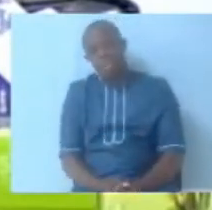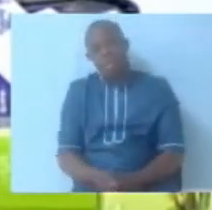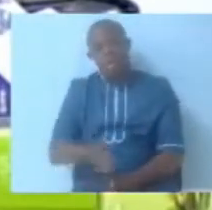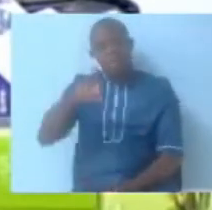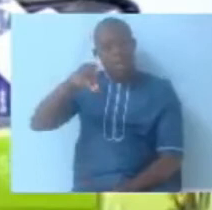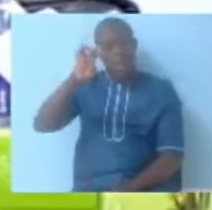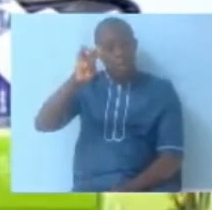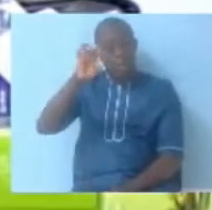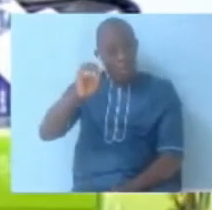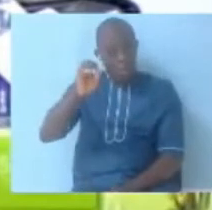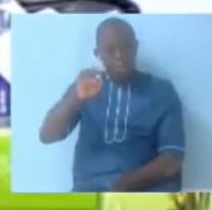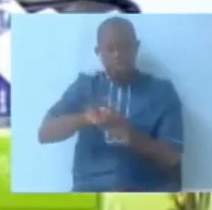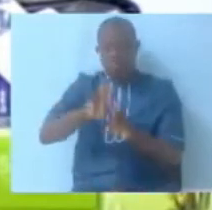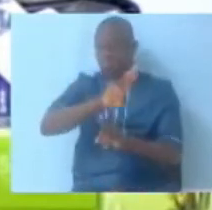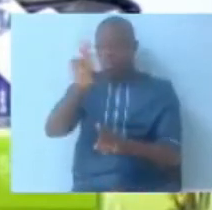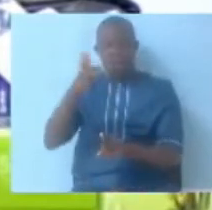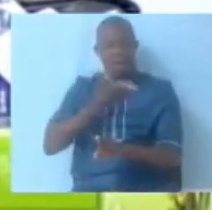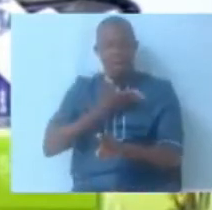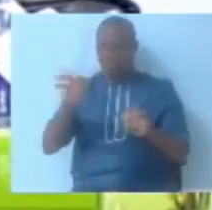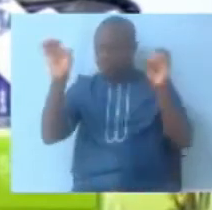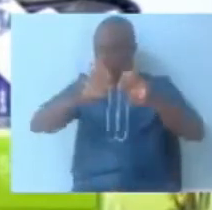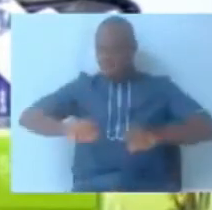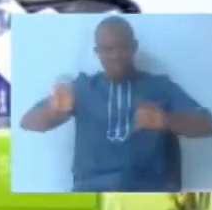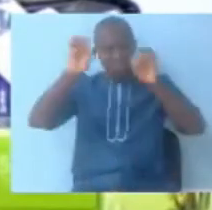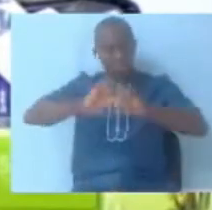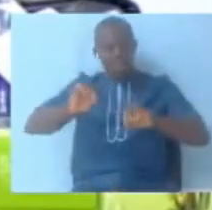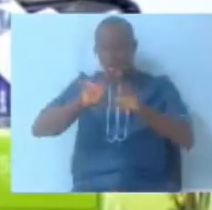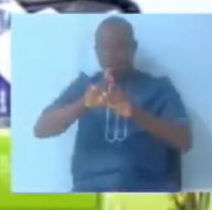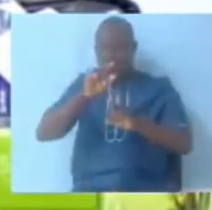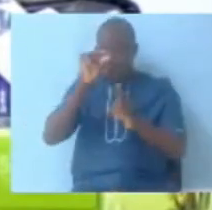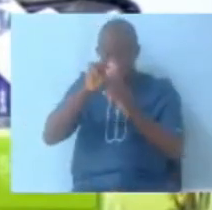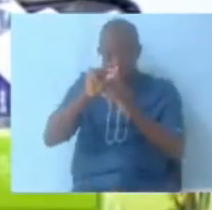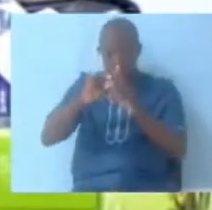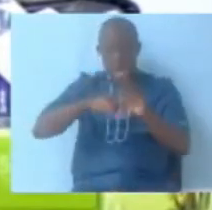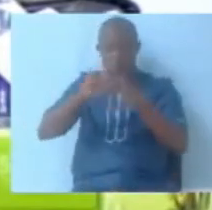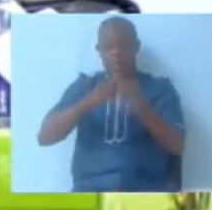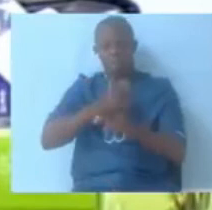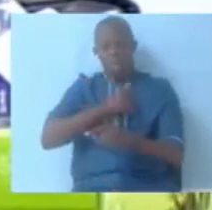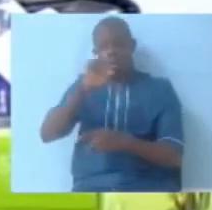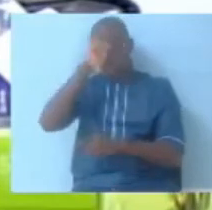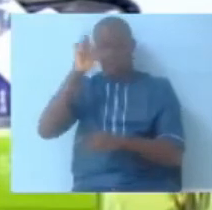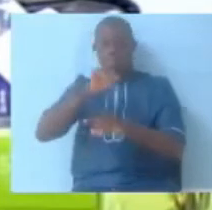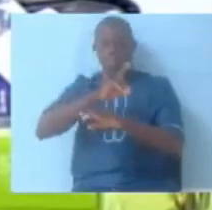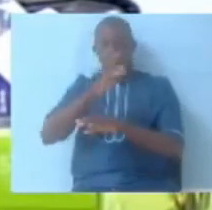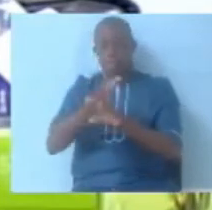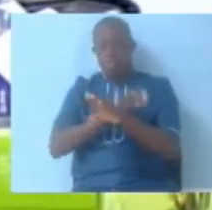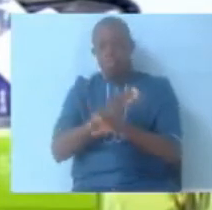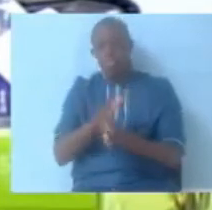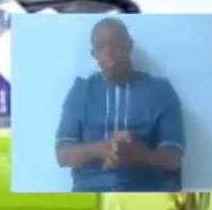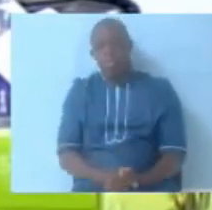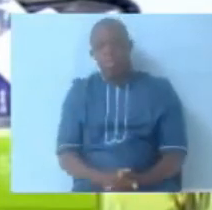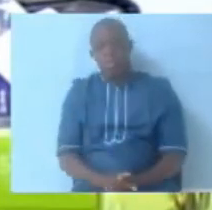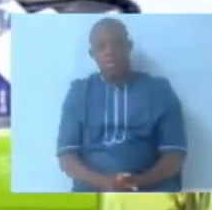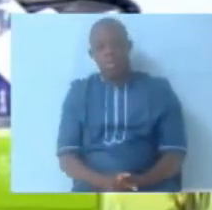no authority over my service. PMO man ka wo kan soton tela do ko la karola wotum. In fact, act of PMO